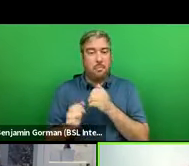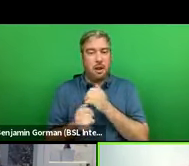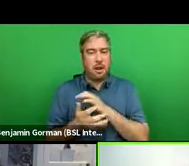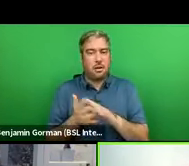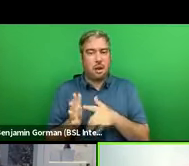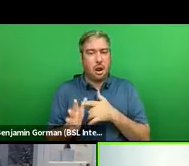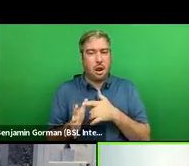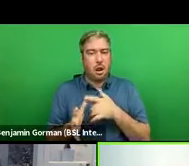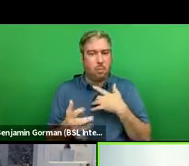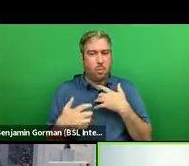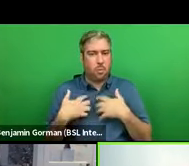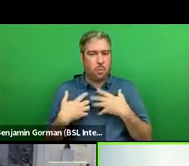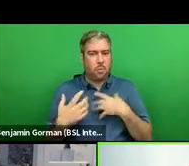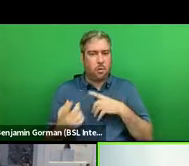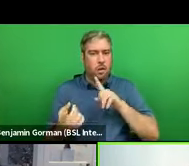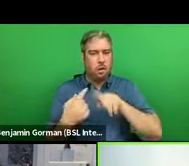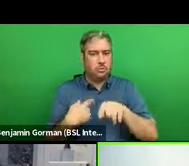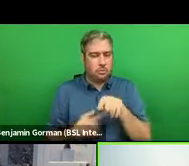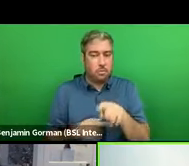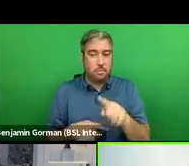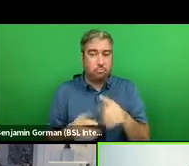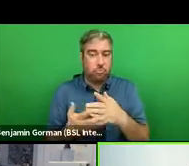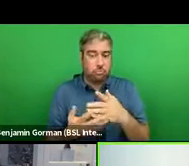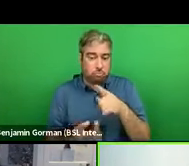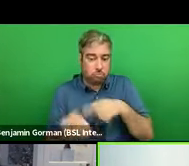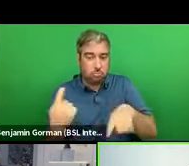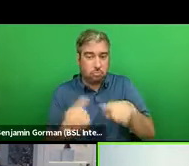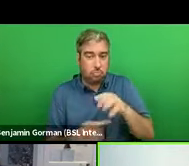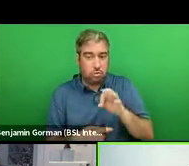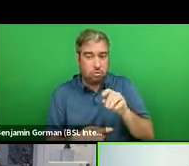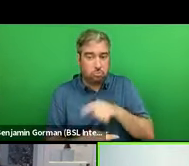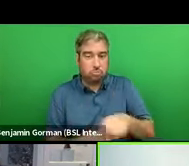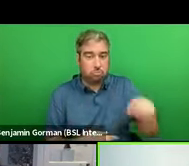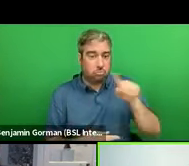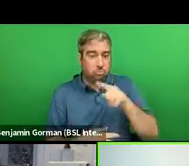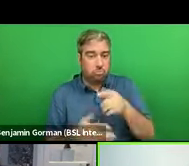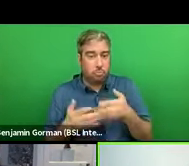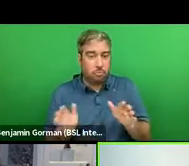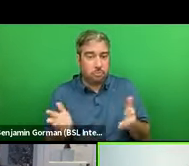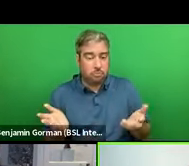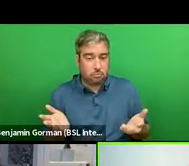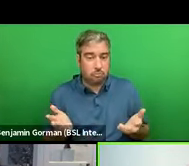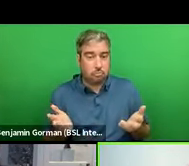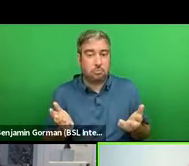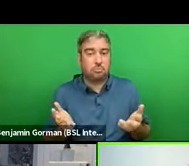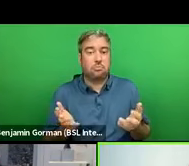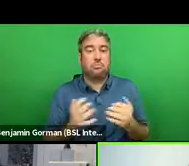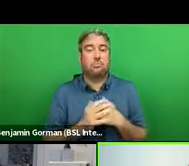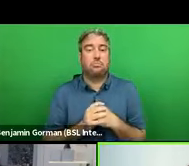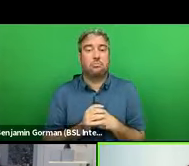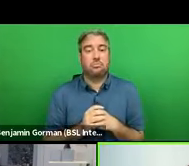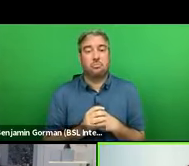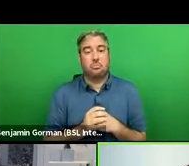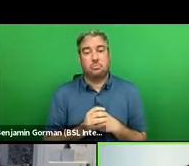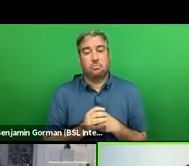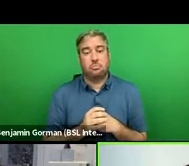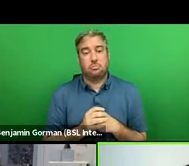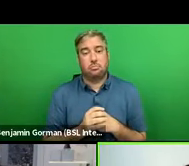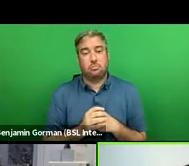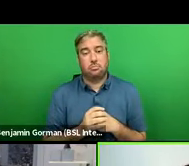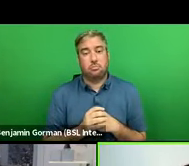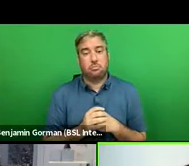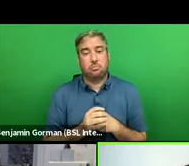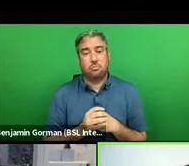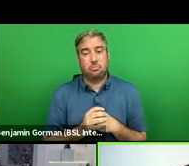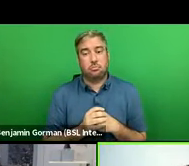from Diana Gutierrez Posada, one about political organizations that can be put